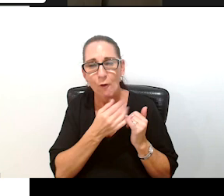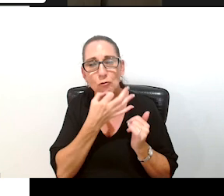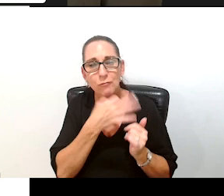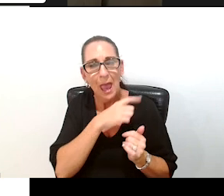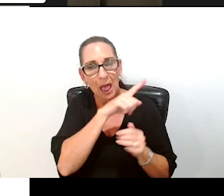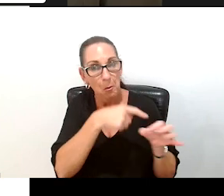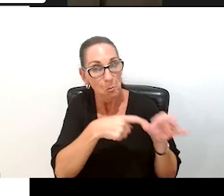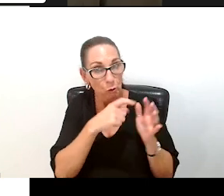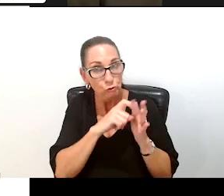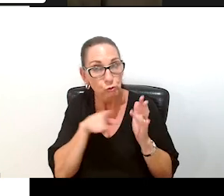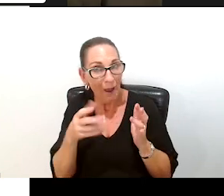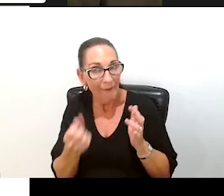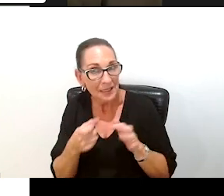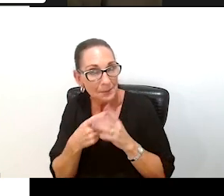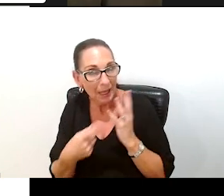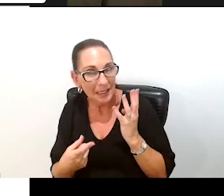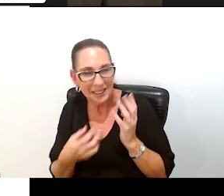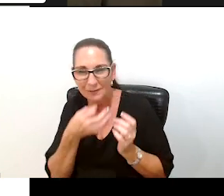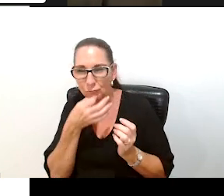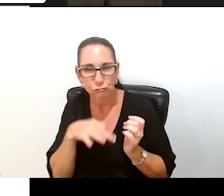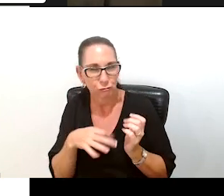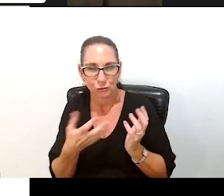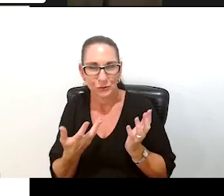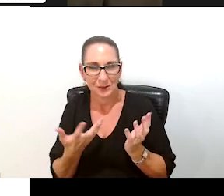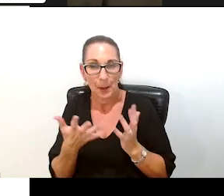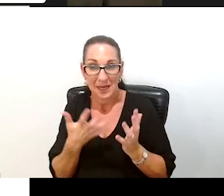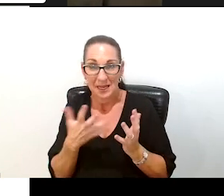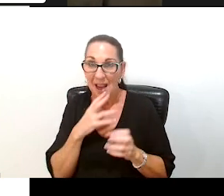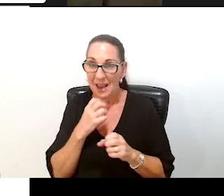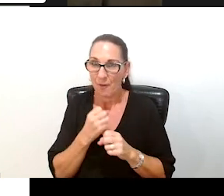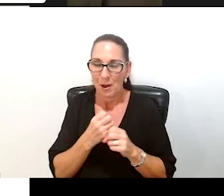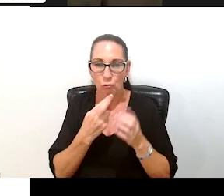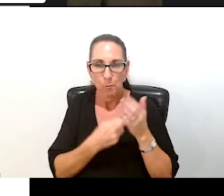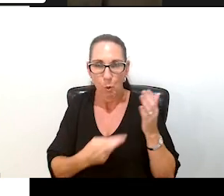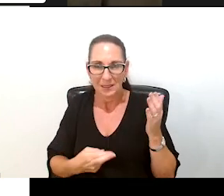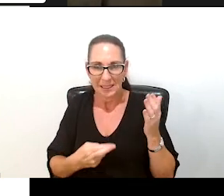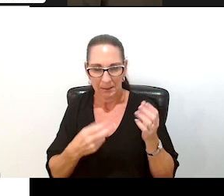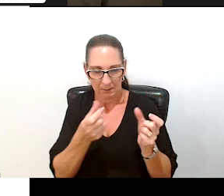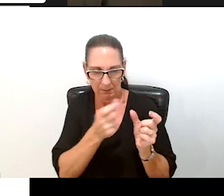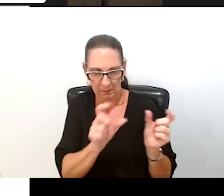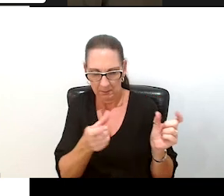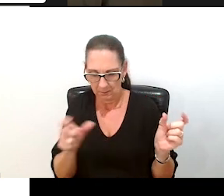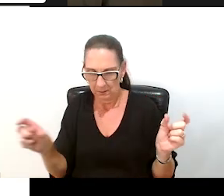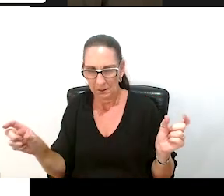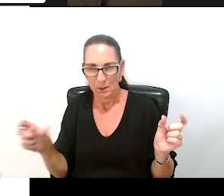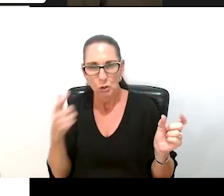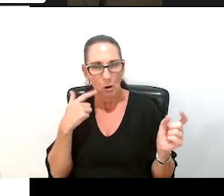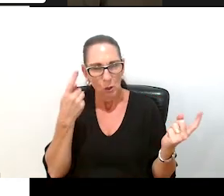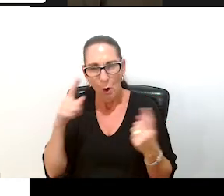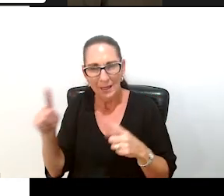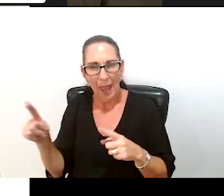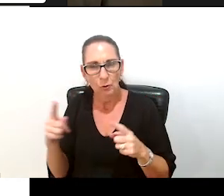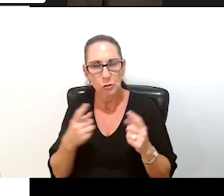have a disability. And this means that government reporting also can't be broken down by what it means in terms of outcomes